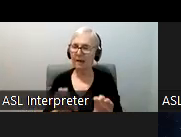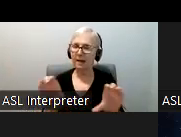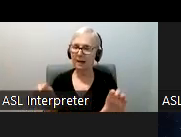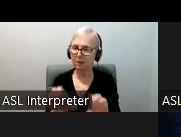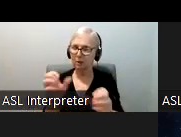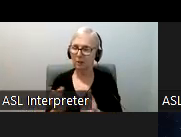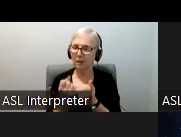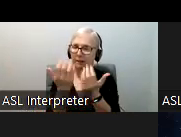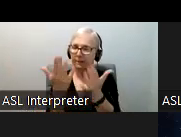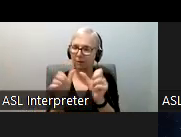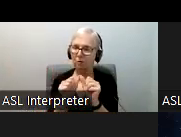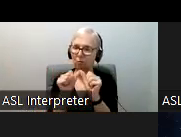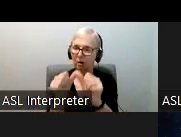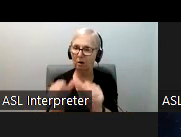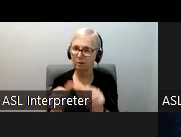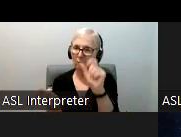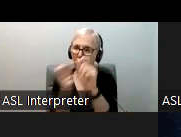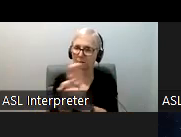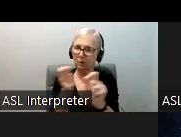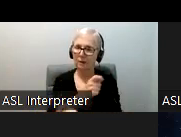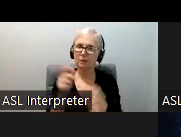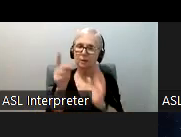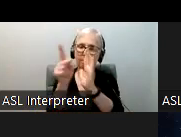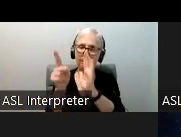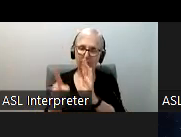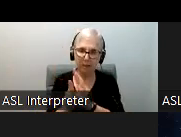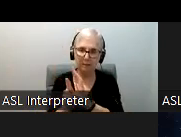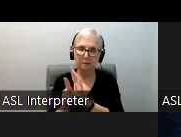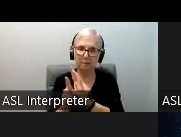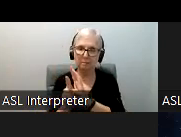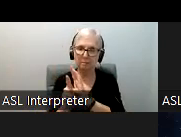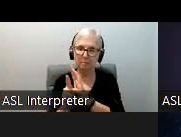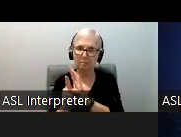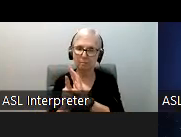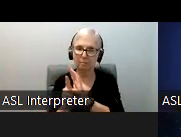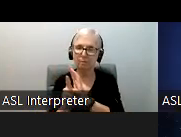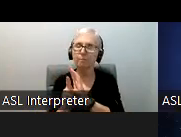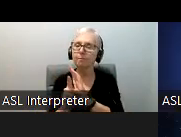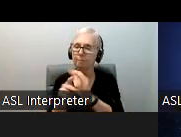commitment to ongoing changes in policies and approach to meet the needs of Coloradans.